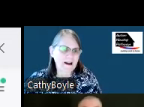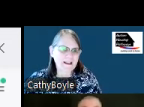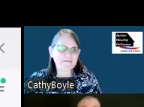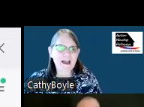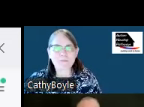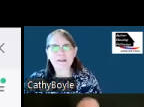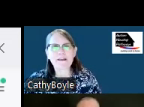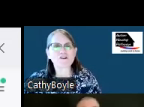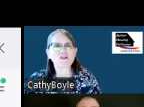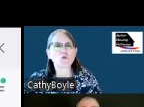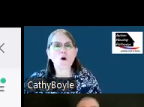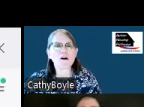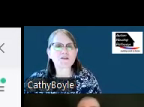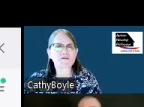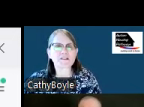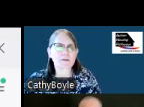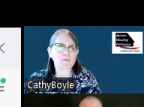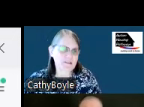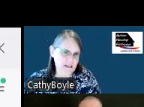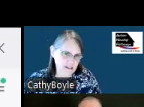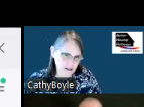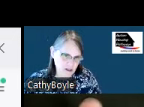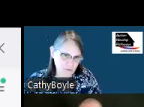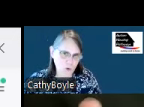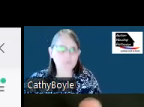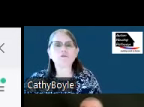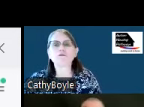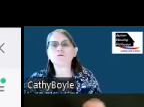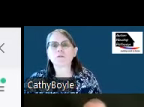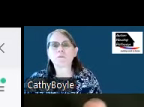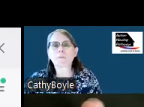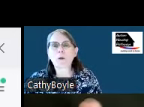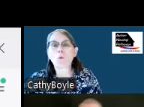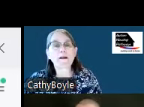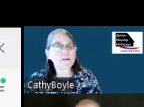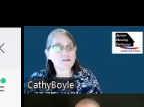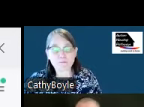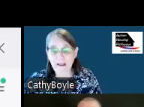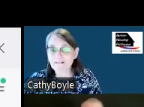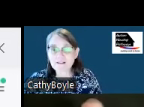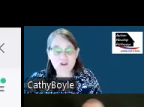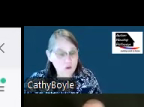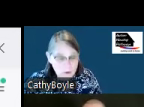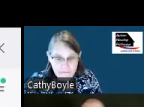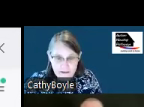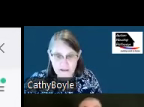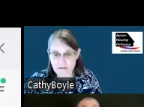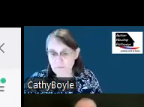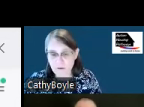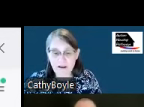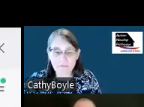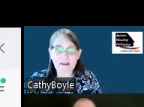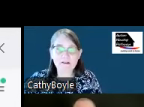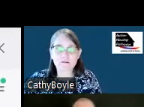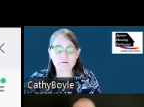what kind of application it was. For example, is it a Section 8 portable? Where did you mail it to if it's a